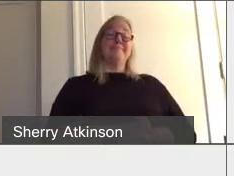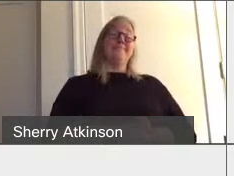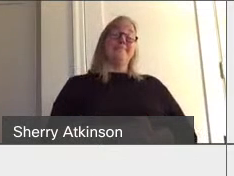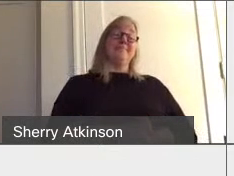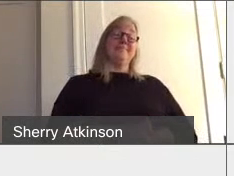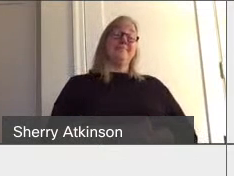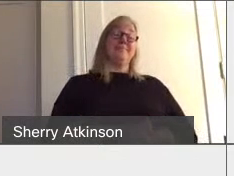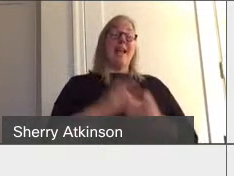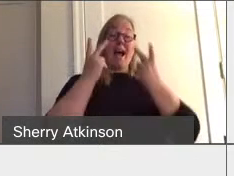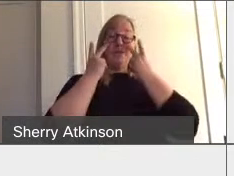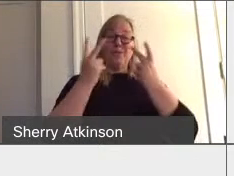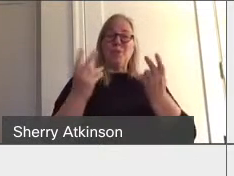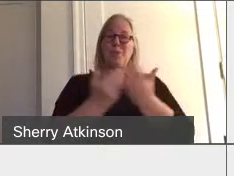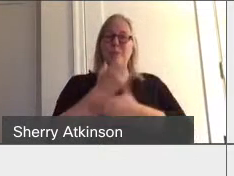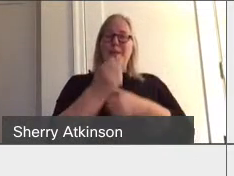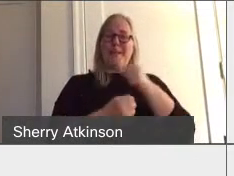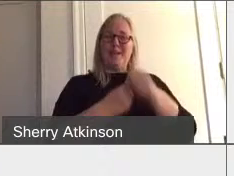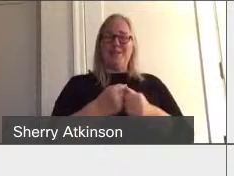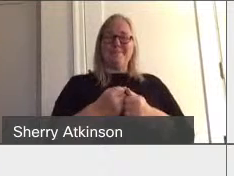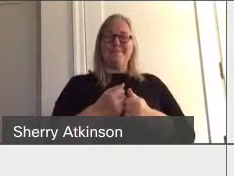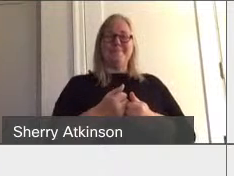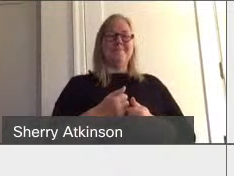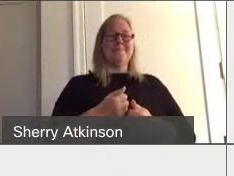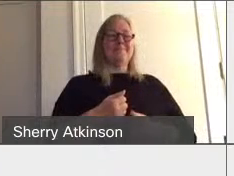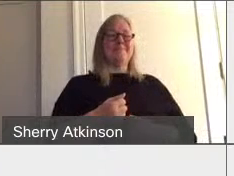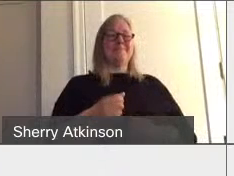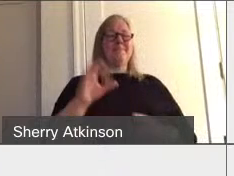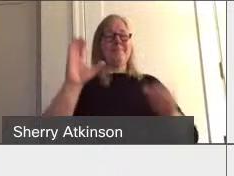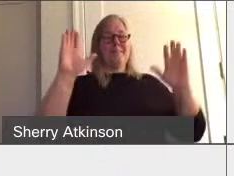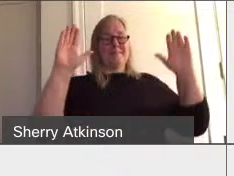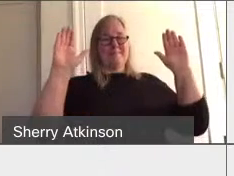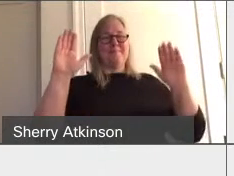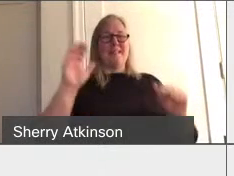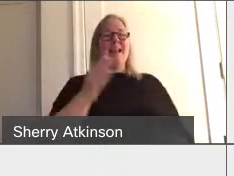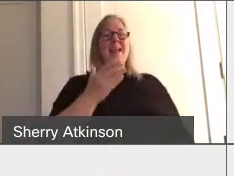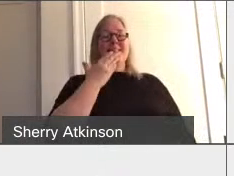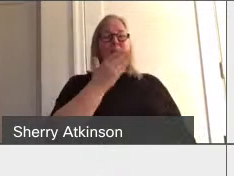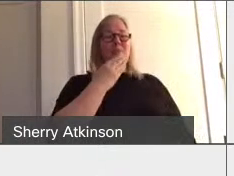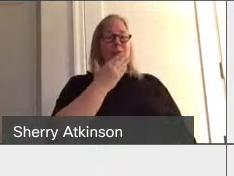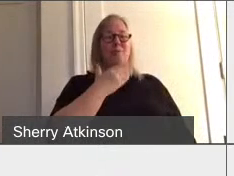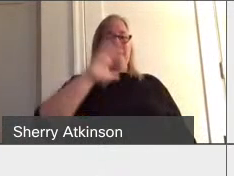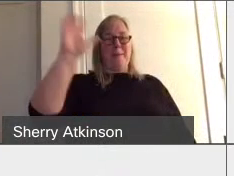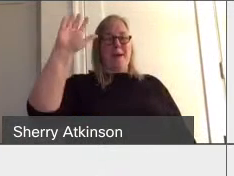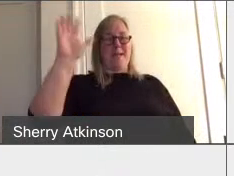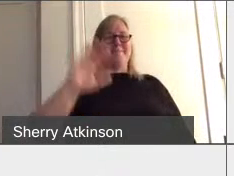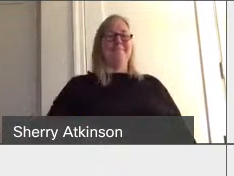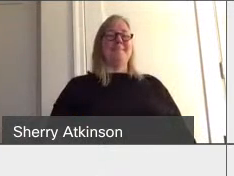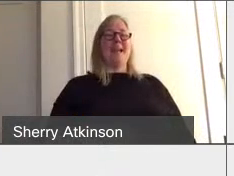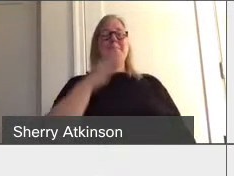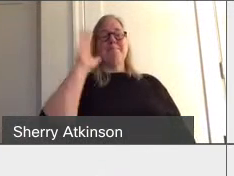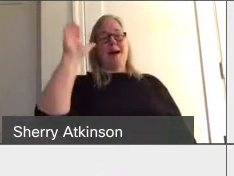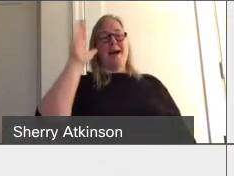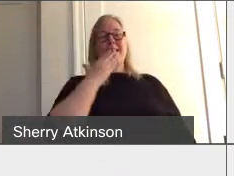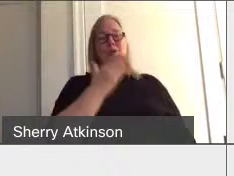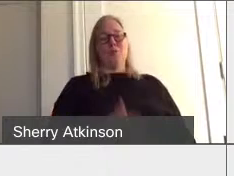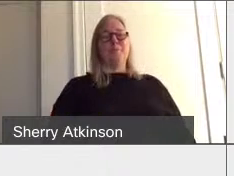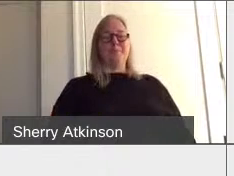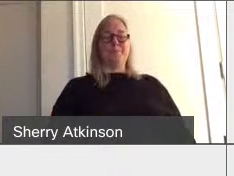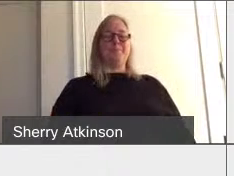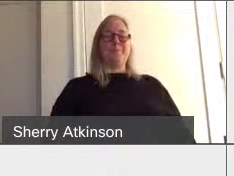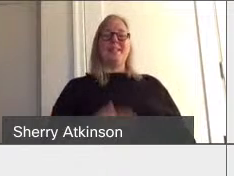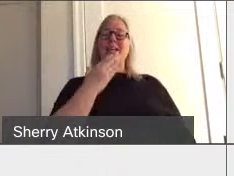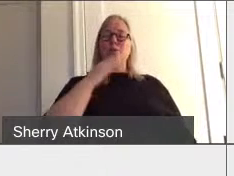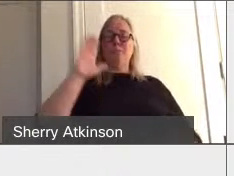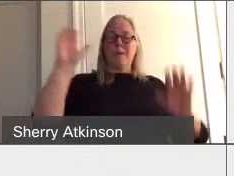I'll see you in the new year. Thank you, Holly. See you next Bye-bye. year. Thank you. Thank you. Bye-bye. Thank you.